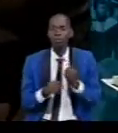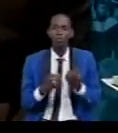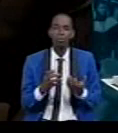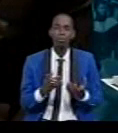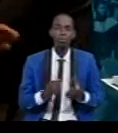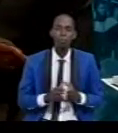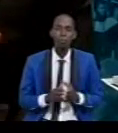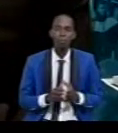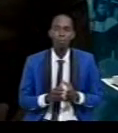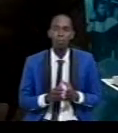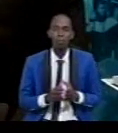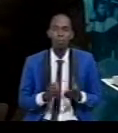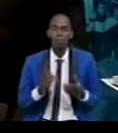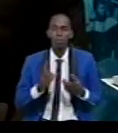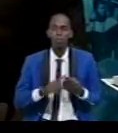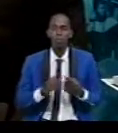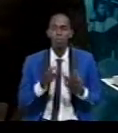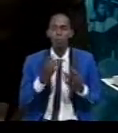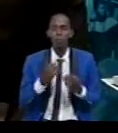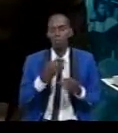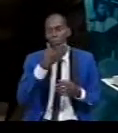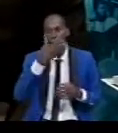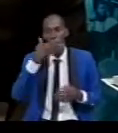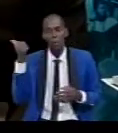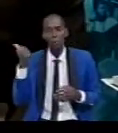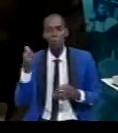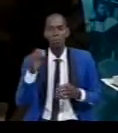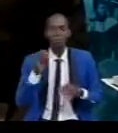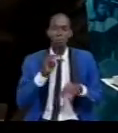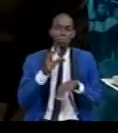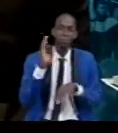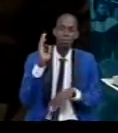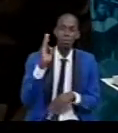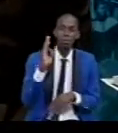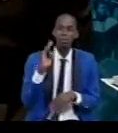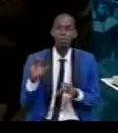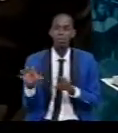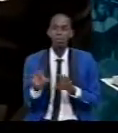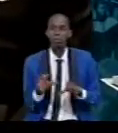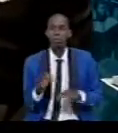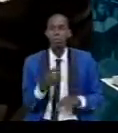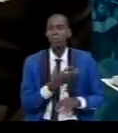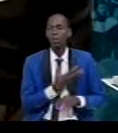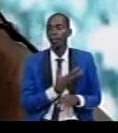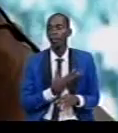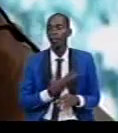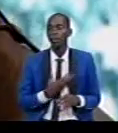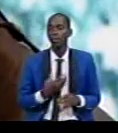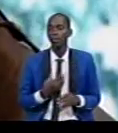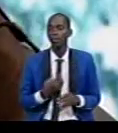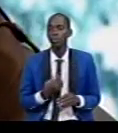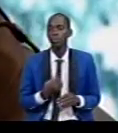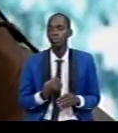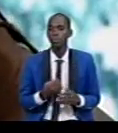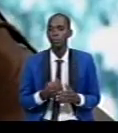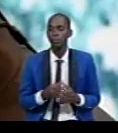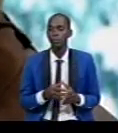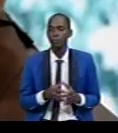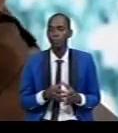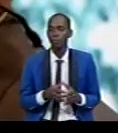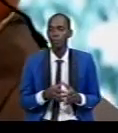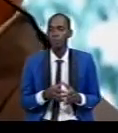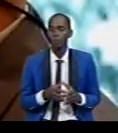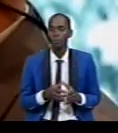basis? You want to do the best messages that he's done and do that in the top 10, top 20, top 50 languages okay. that folks are resonating with